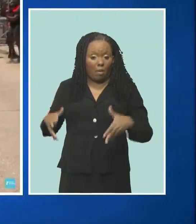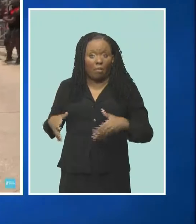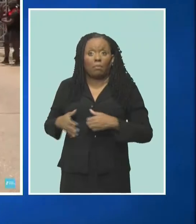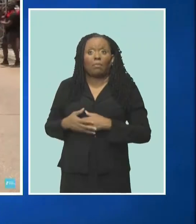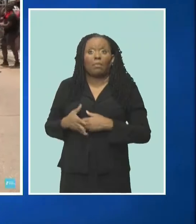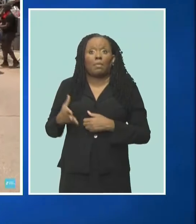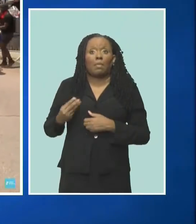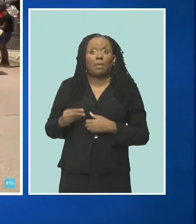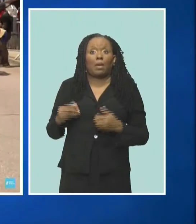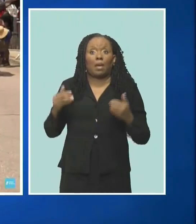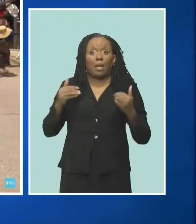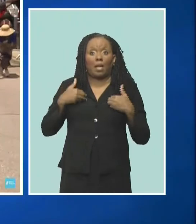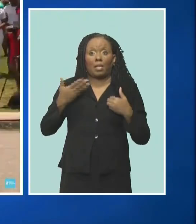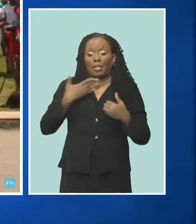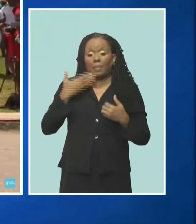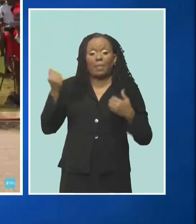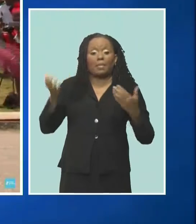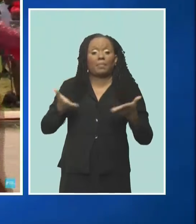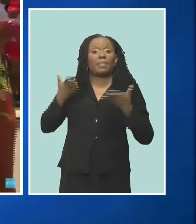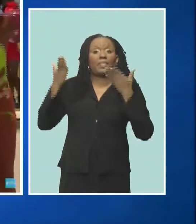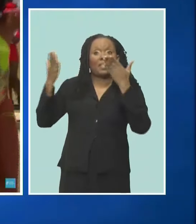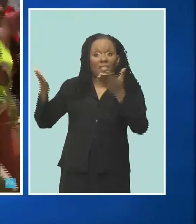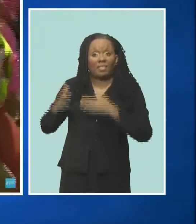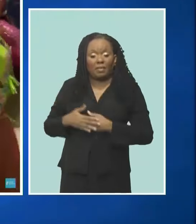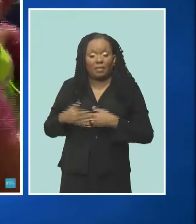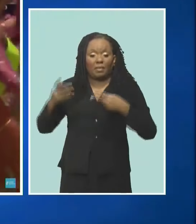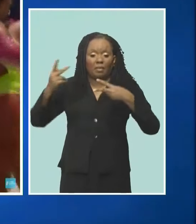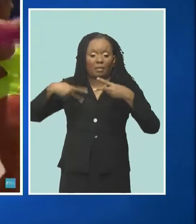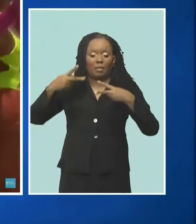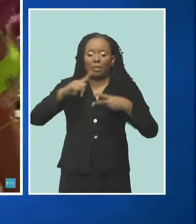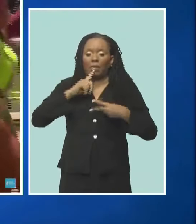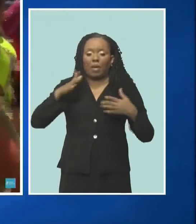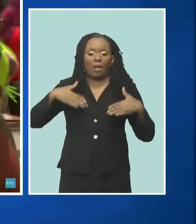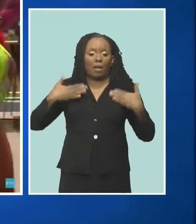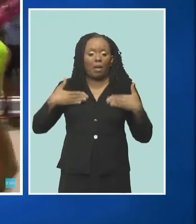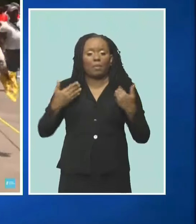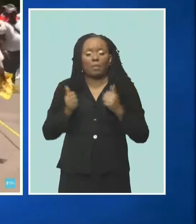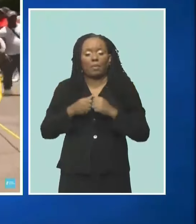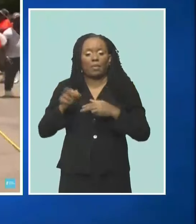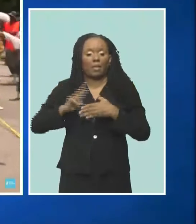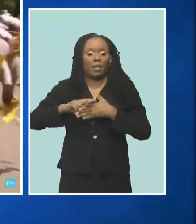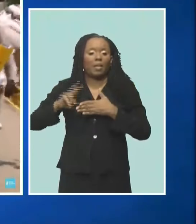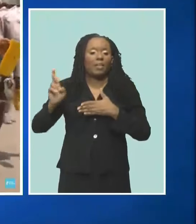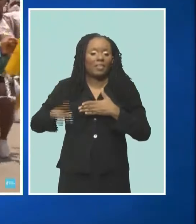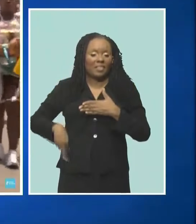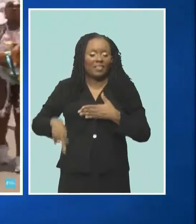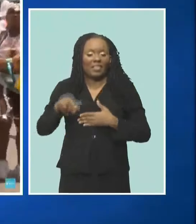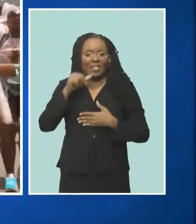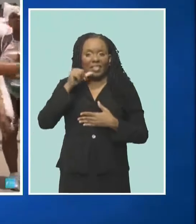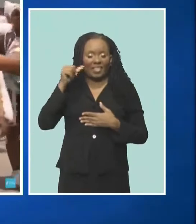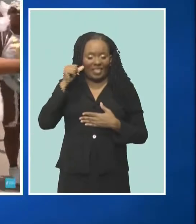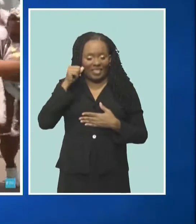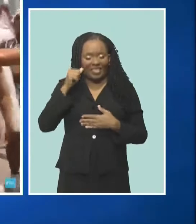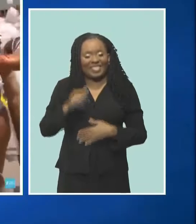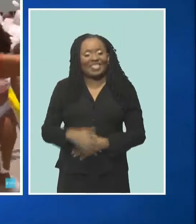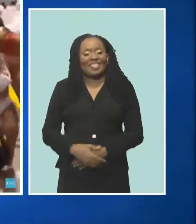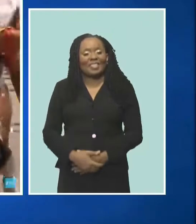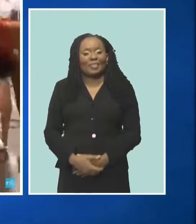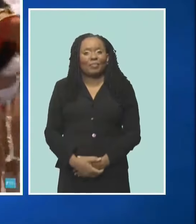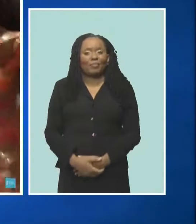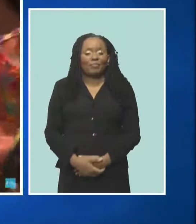Band with the Best Presentation. Both band leaders were happy with the results. Sharika Griffith, CBC News.